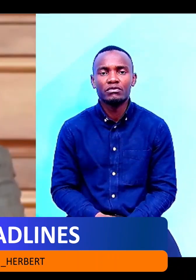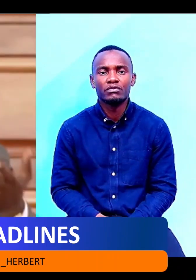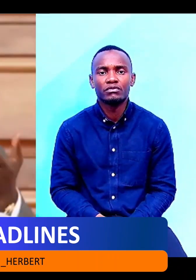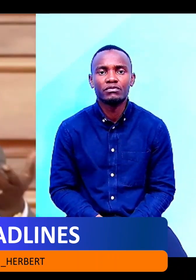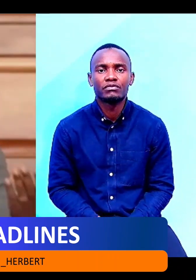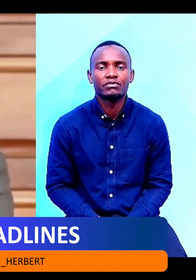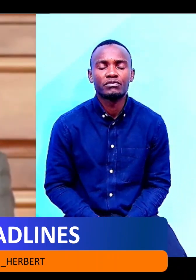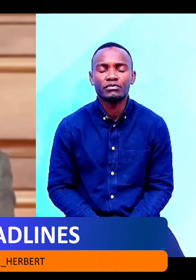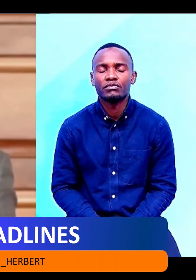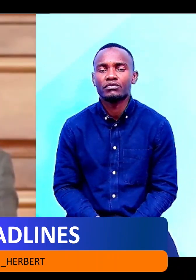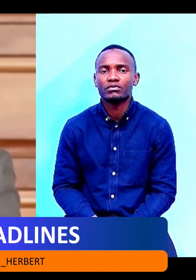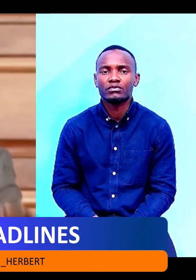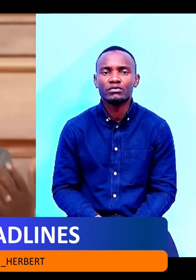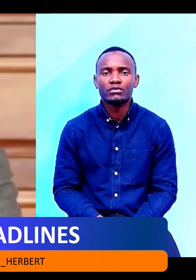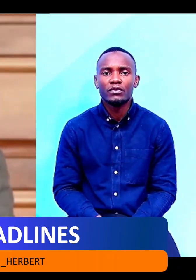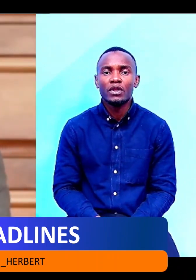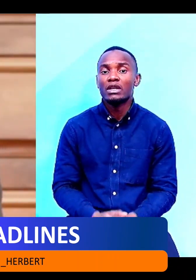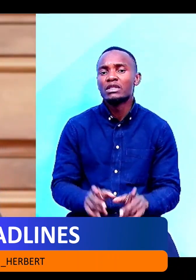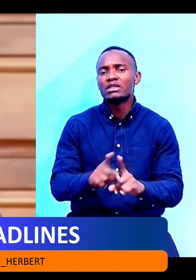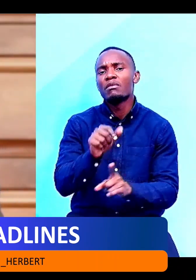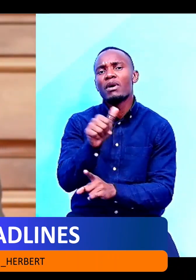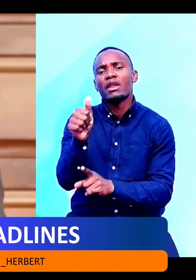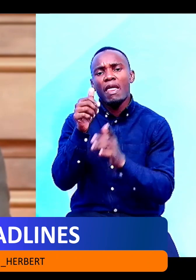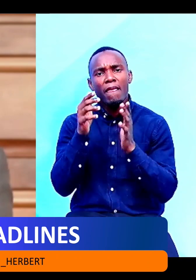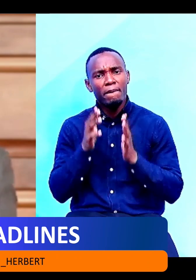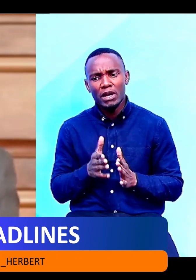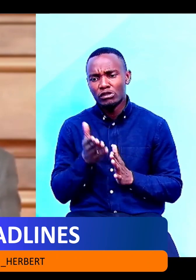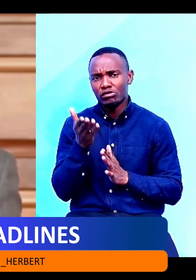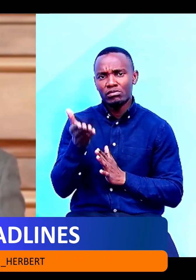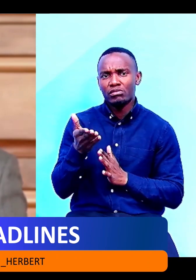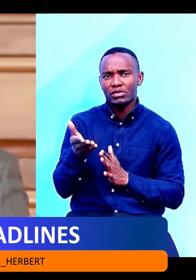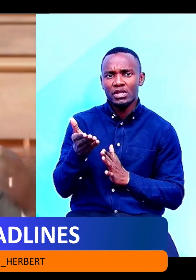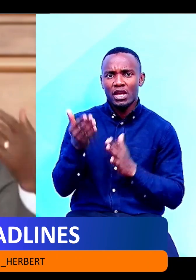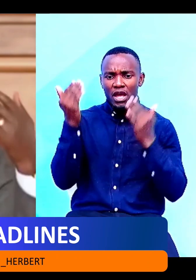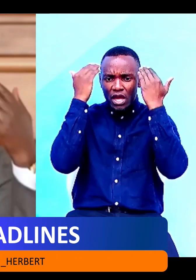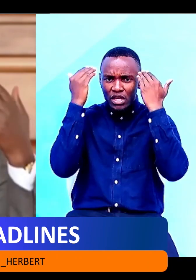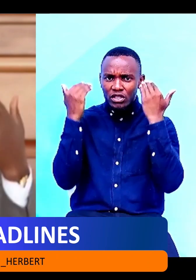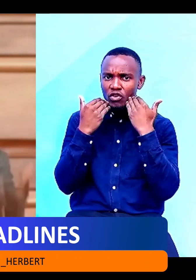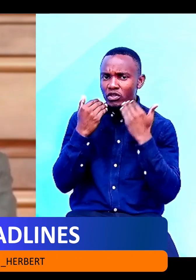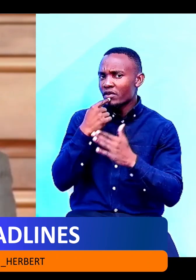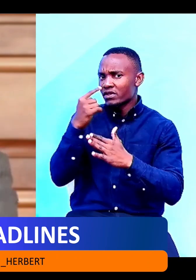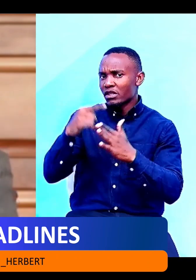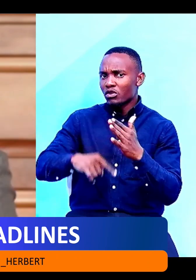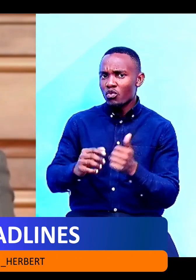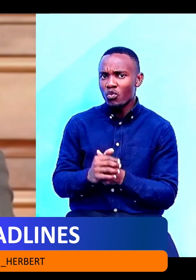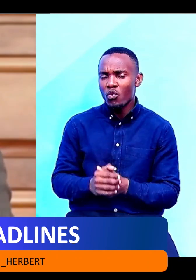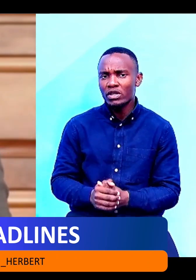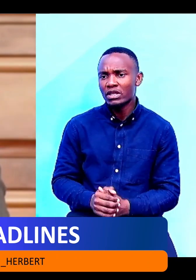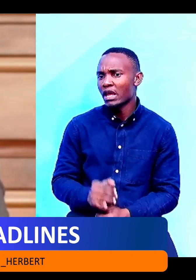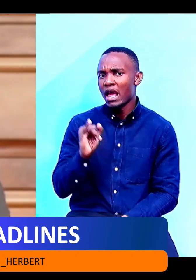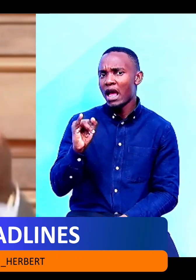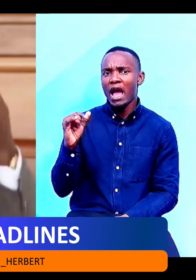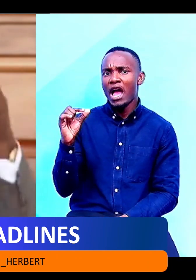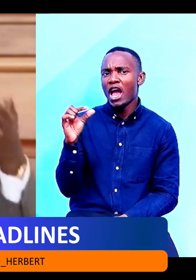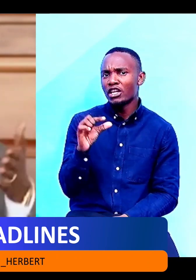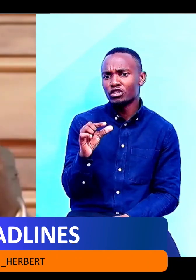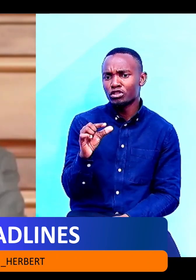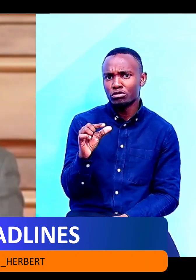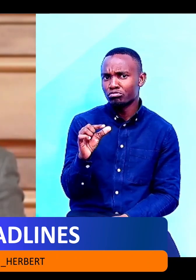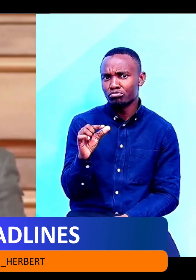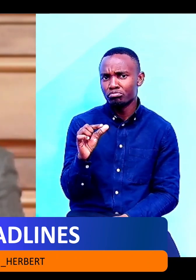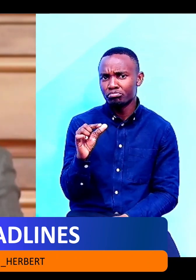Ate kuna mtu kotini amesema ati Inspector General ya Police asiweke